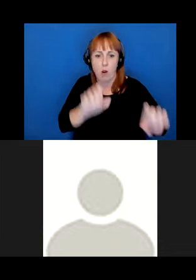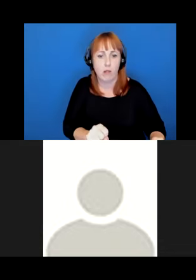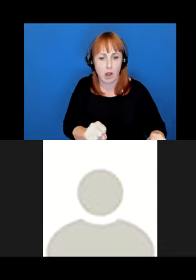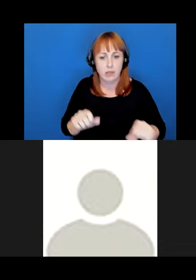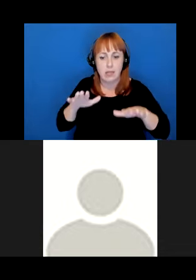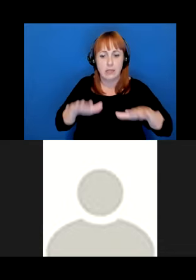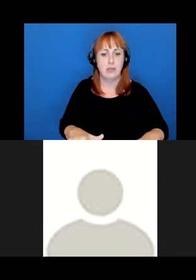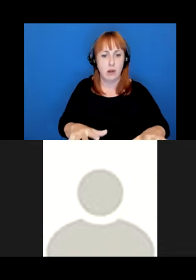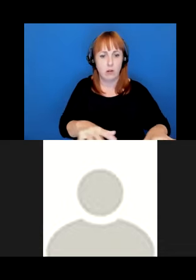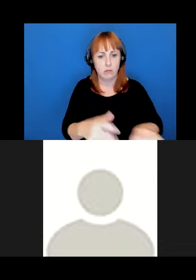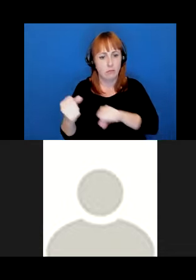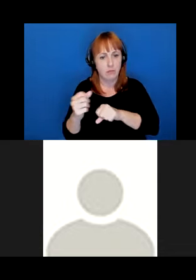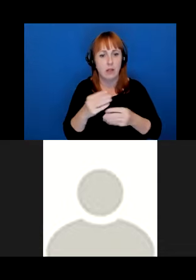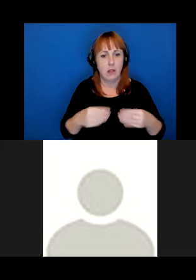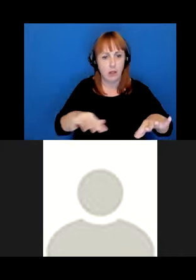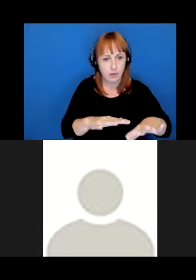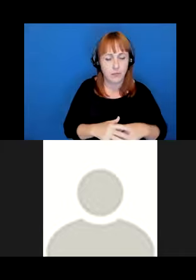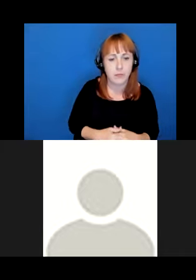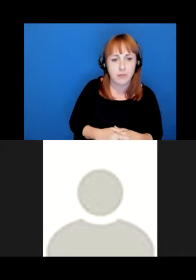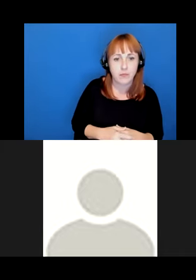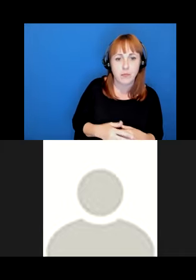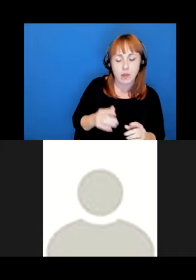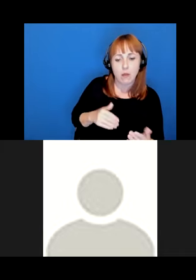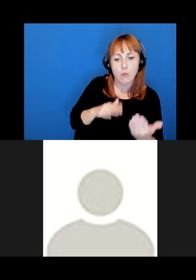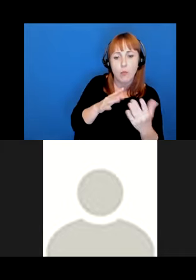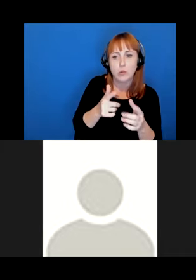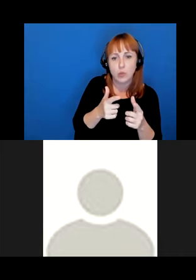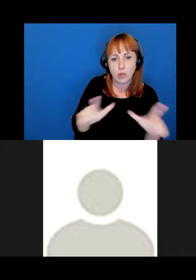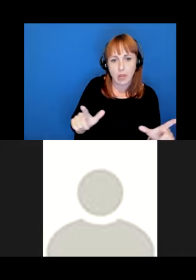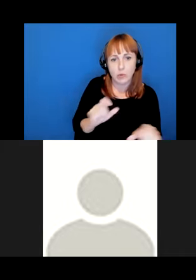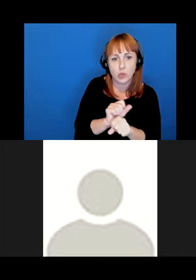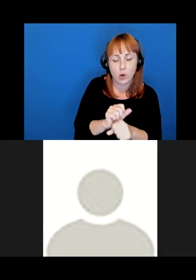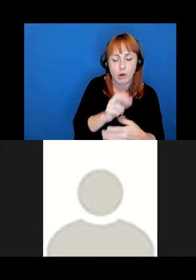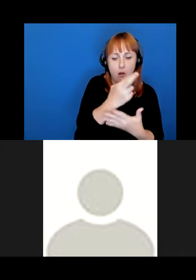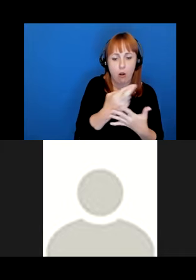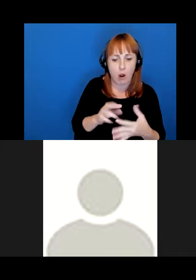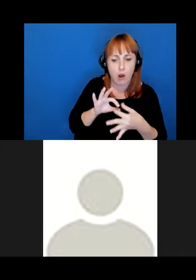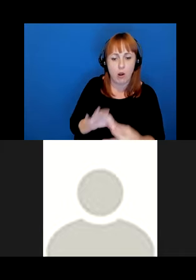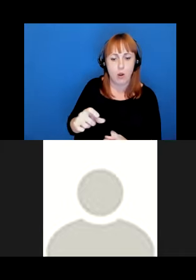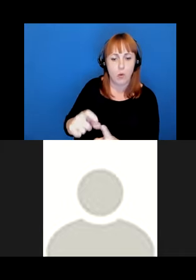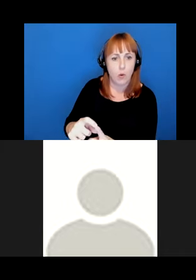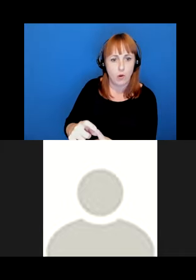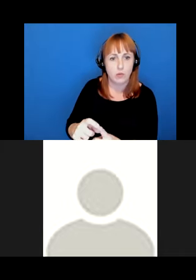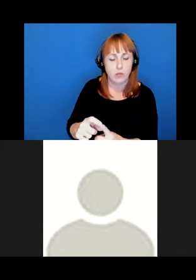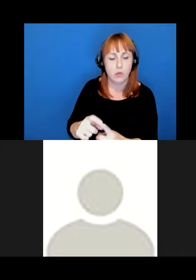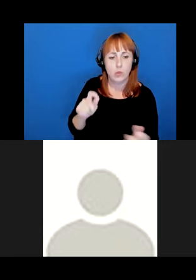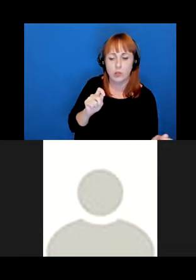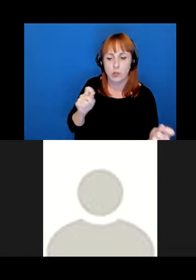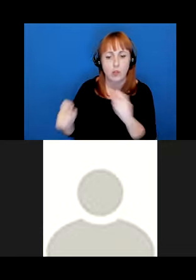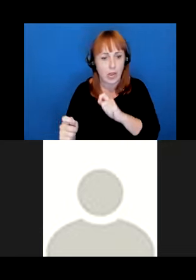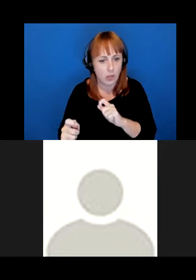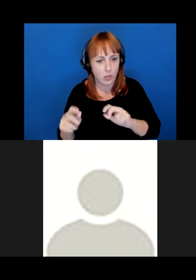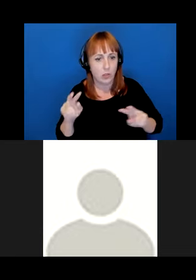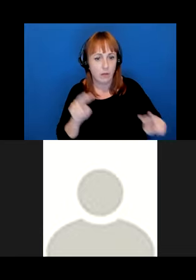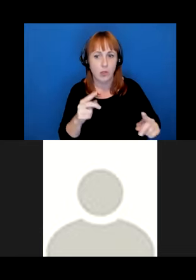I suggest that a relational approach to language work anchored in our word concepts shifts the frame underlying these examples in positive ways.